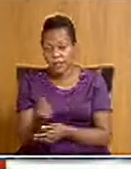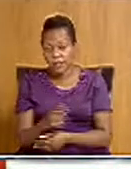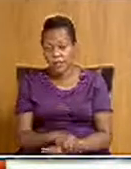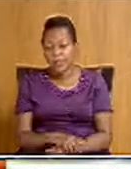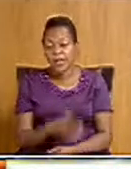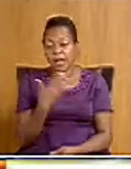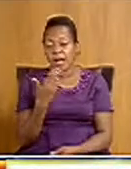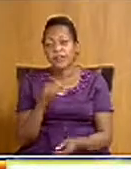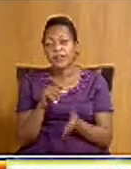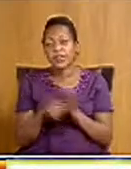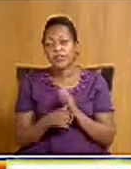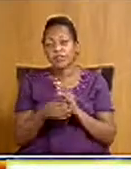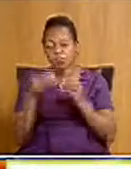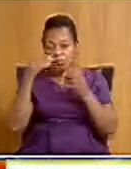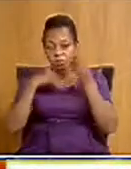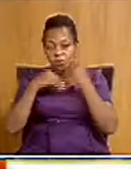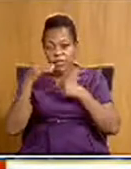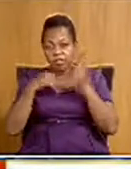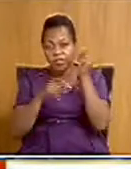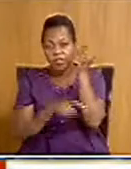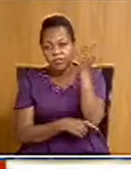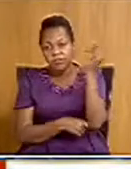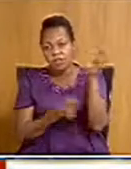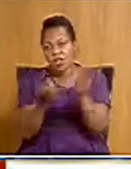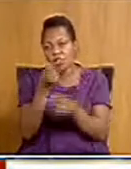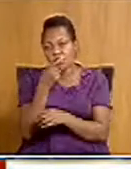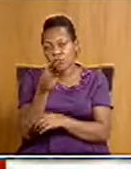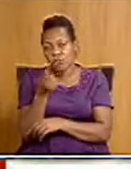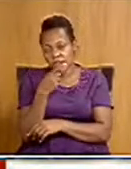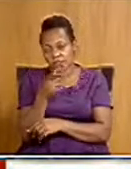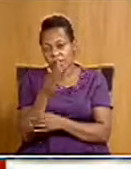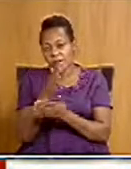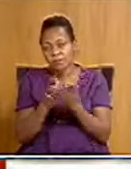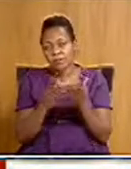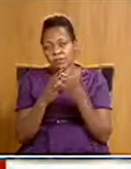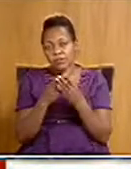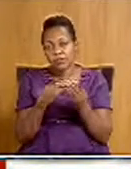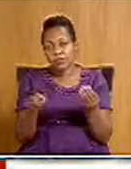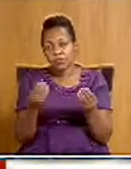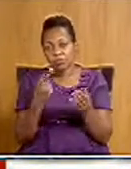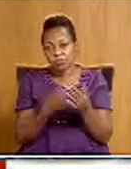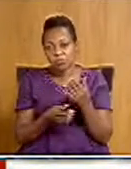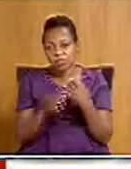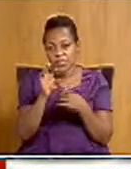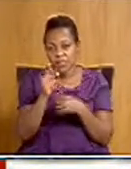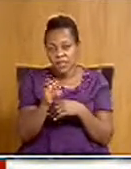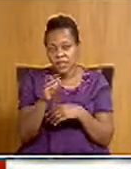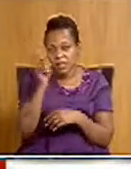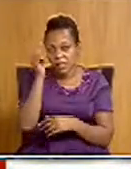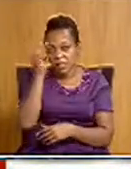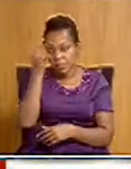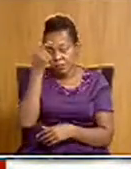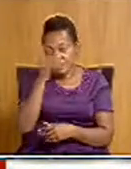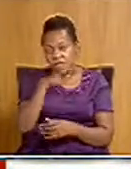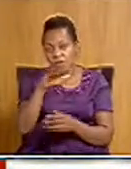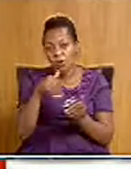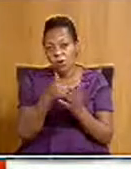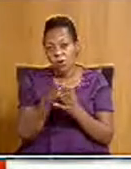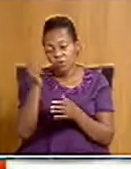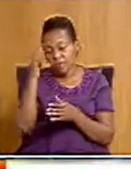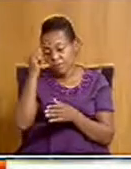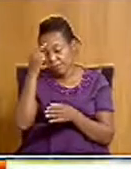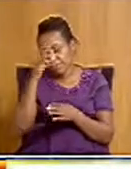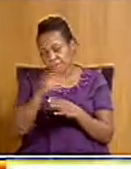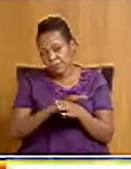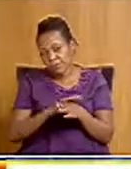Dealing with corruption and stealing drugs, part of the solution is e-government. All government